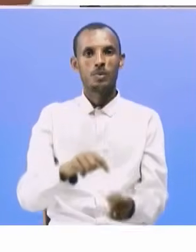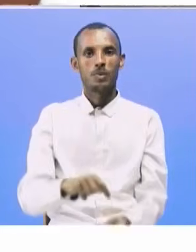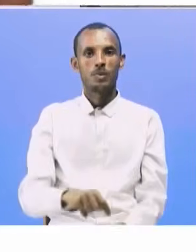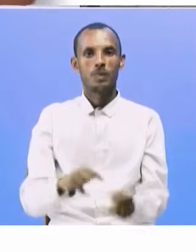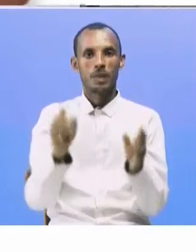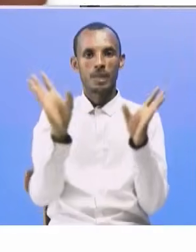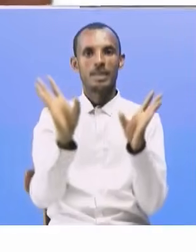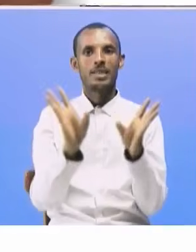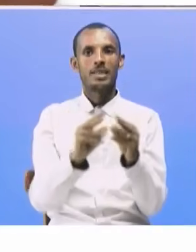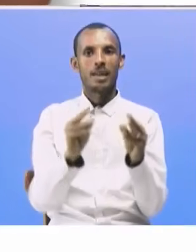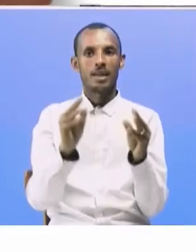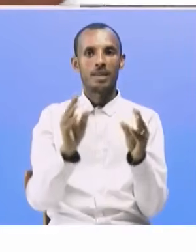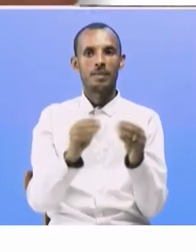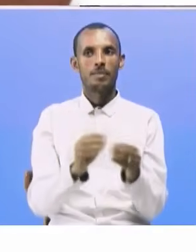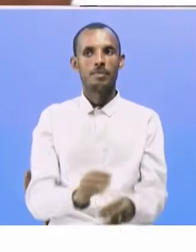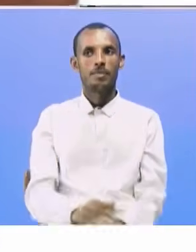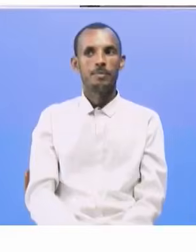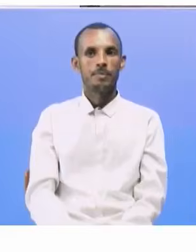set.